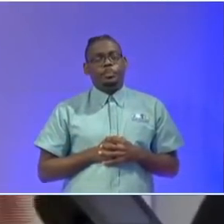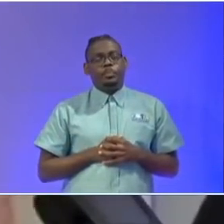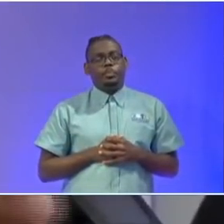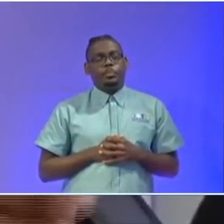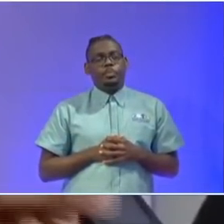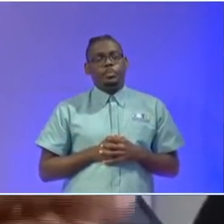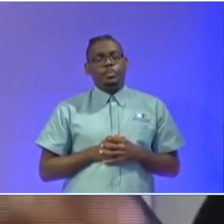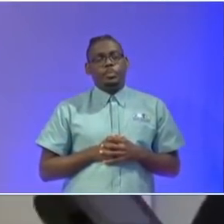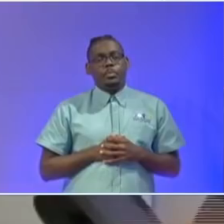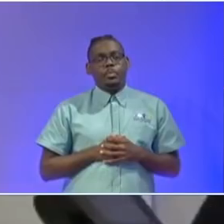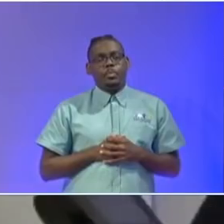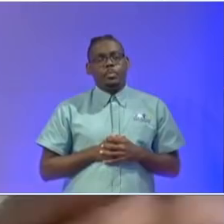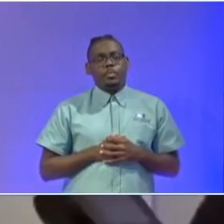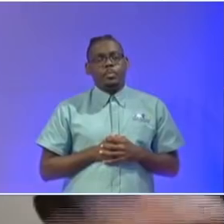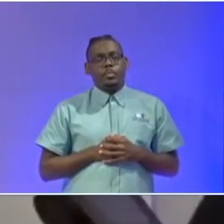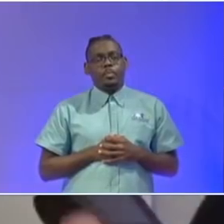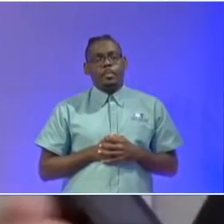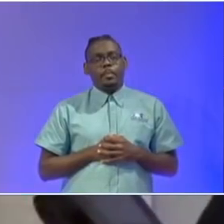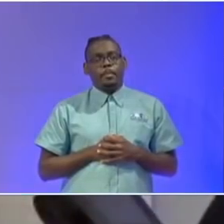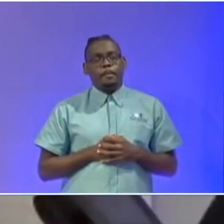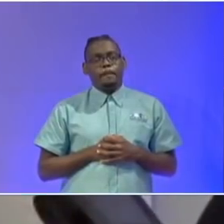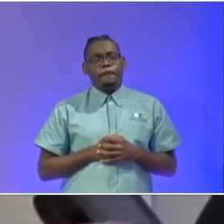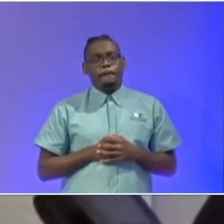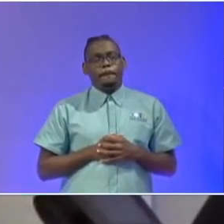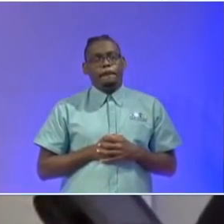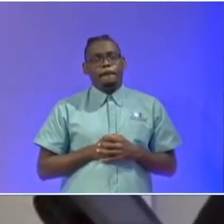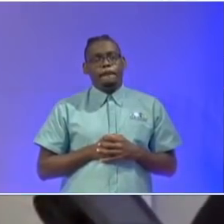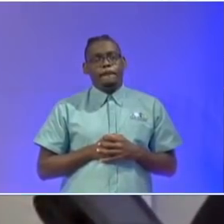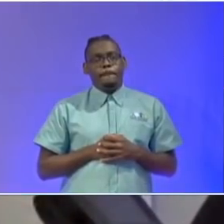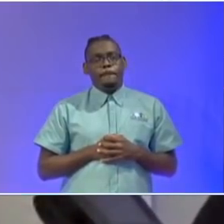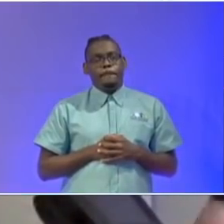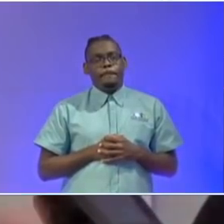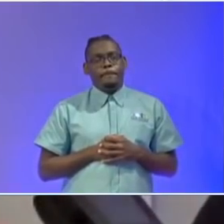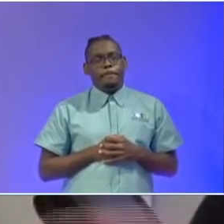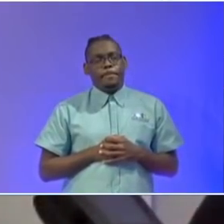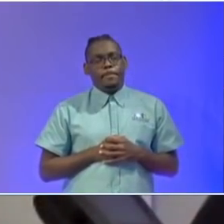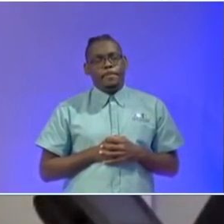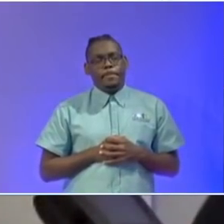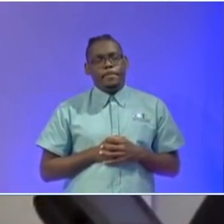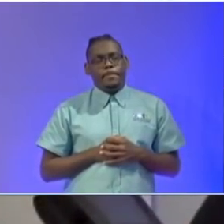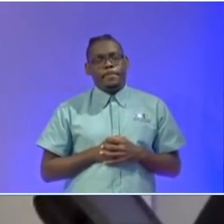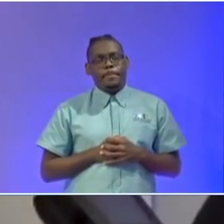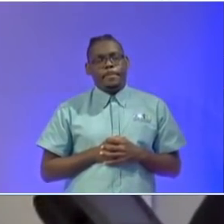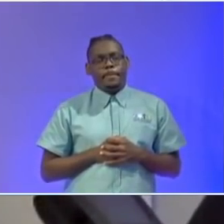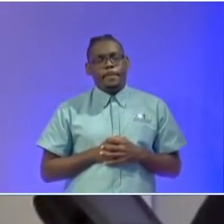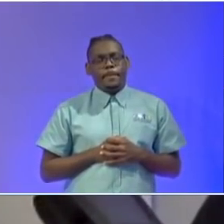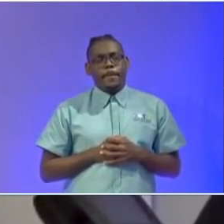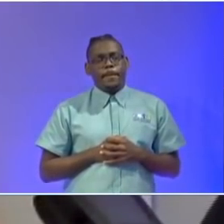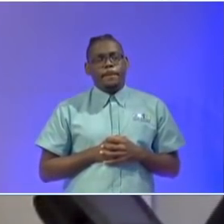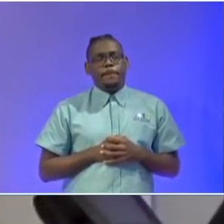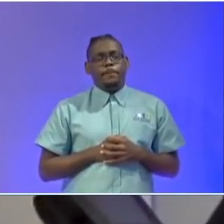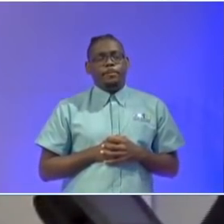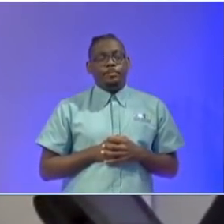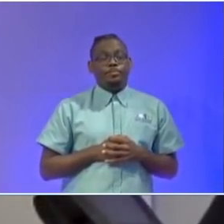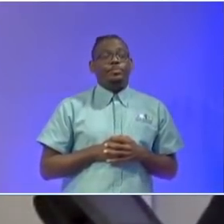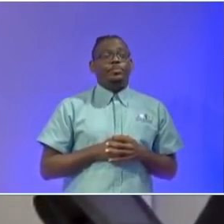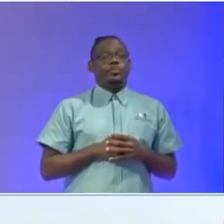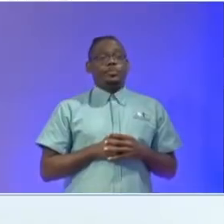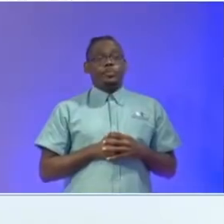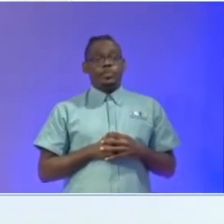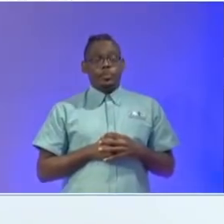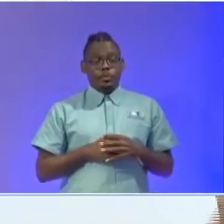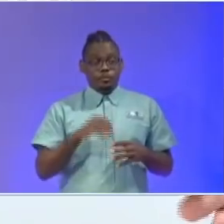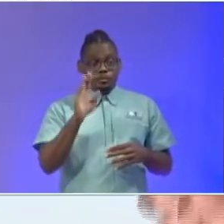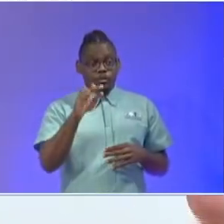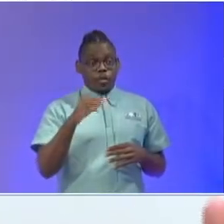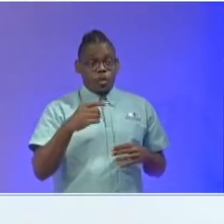non-maternal deaths, the maternal infections as well as maternal deaths, what percentage of these would have been vaccinated versus unvaccinated? Do we know?